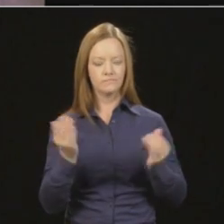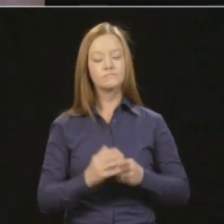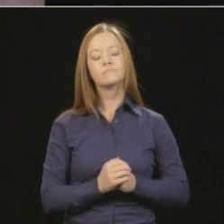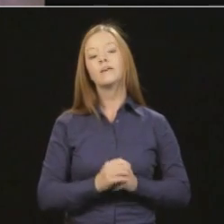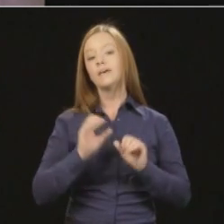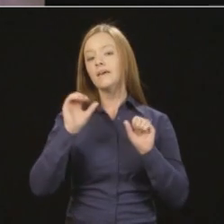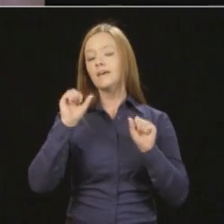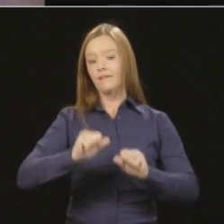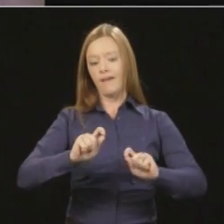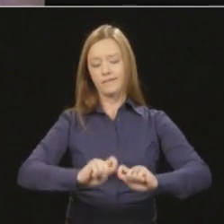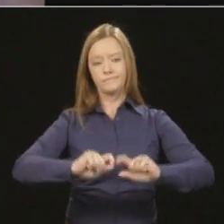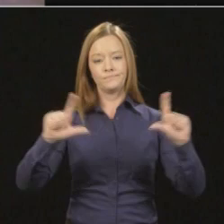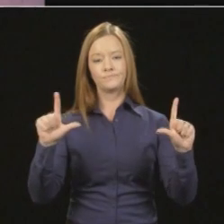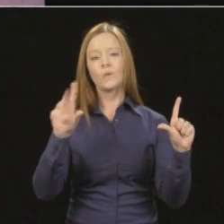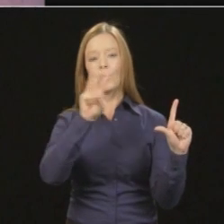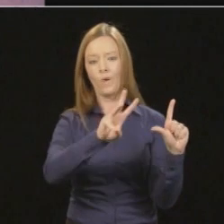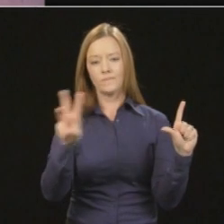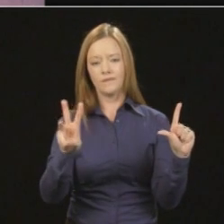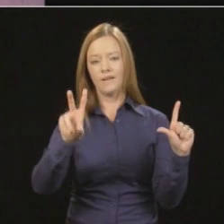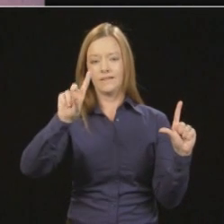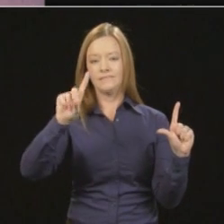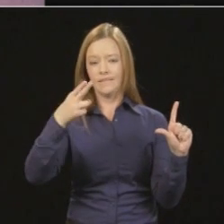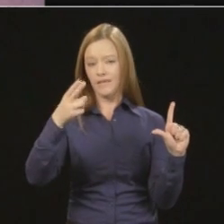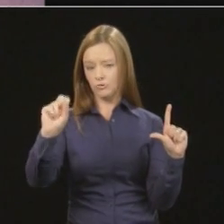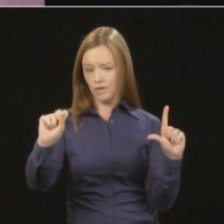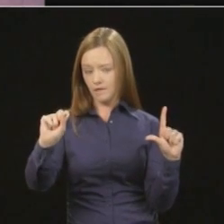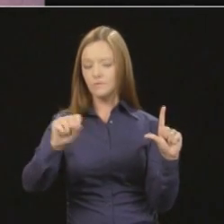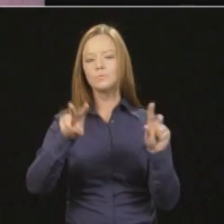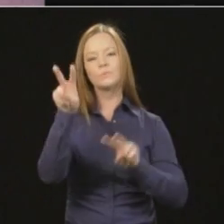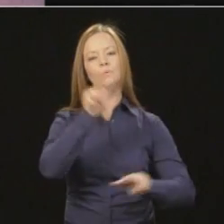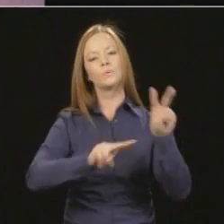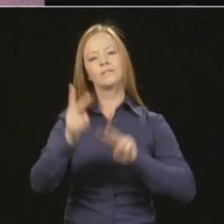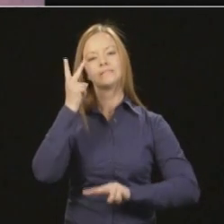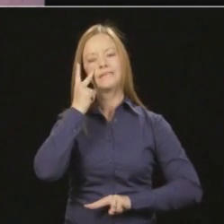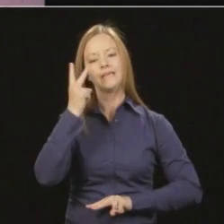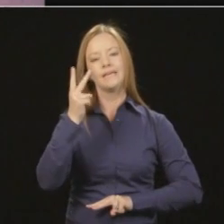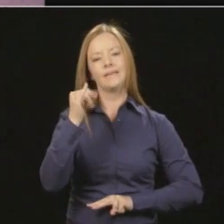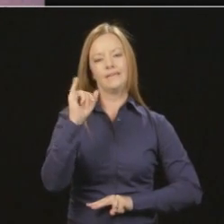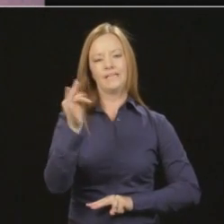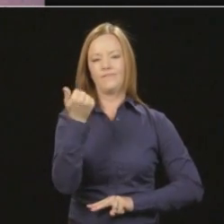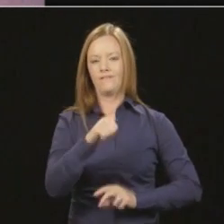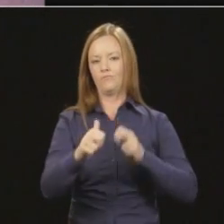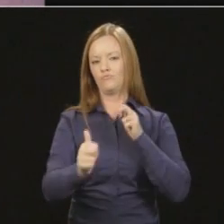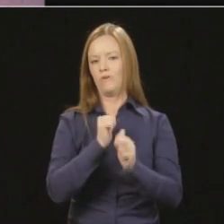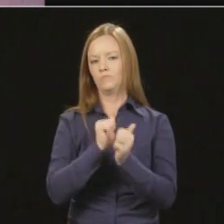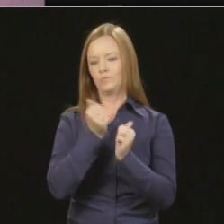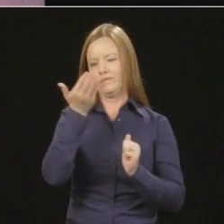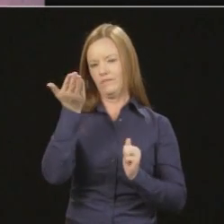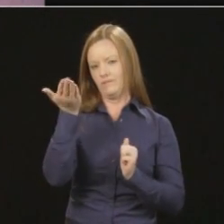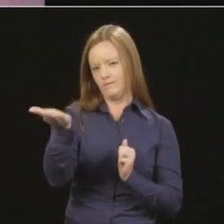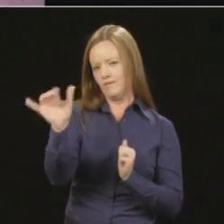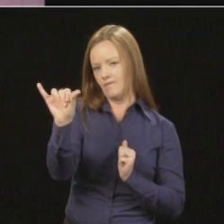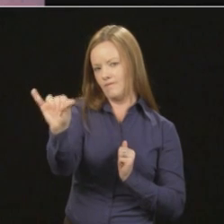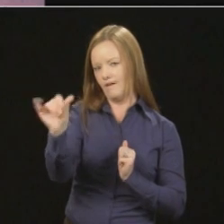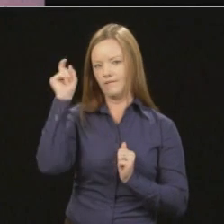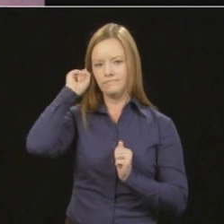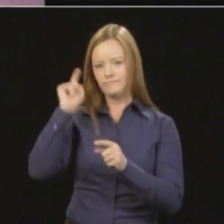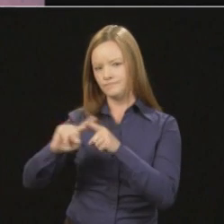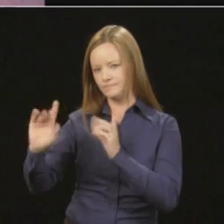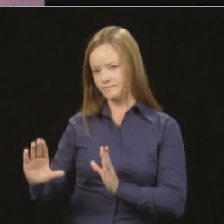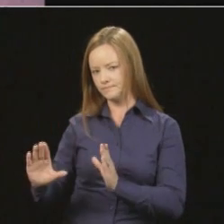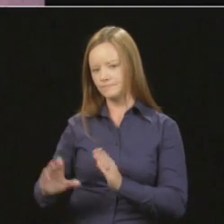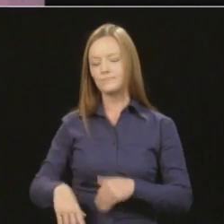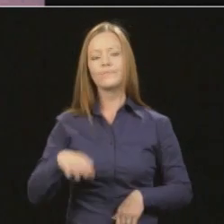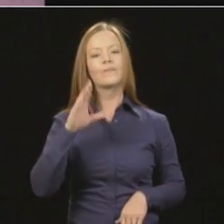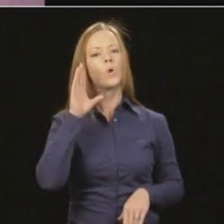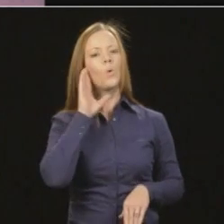the DHS website. Oh, and by the way, all of the websites and resources I mentioned in this video can be